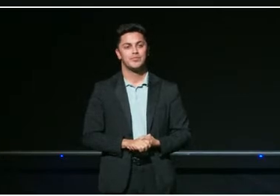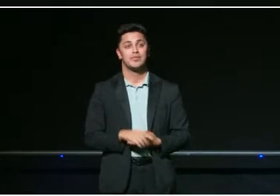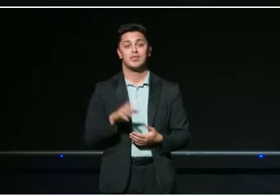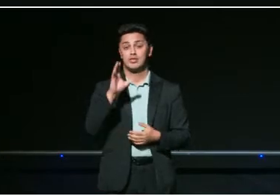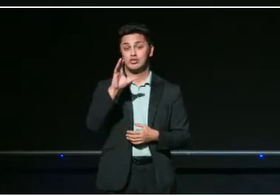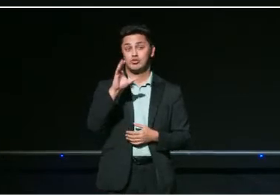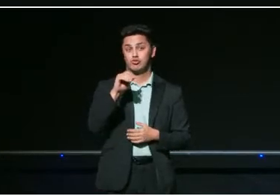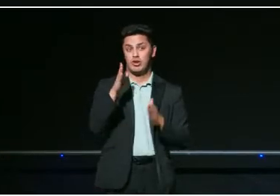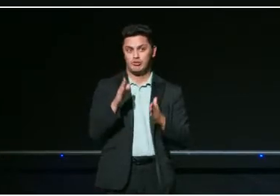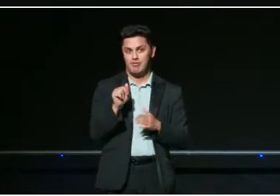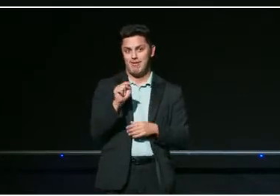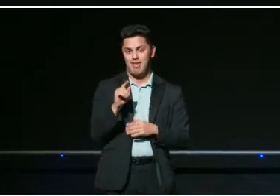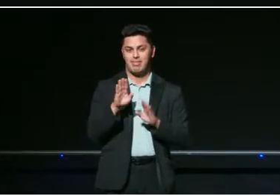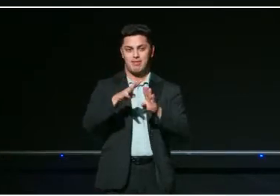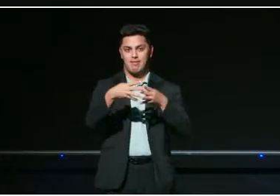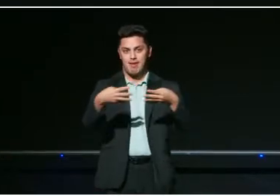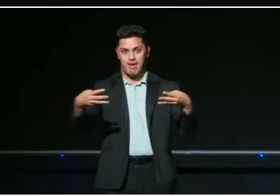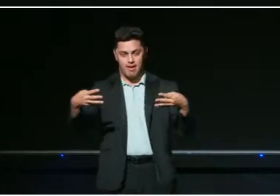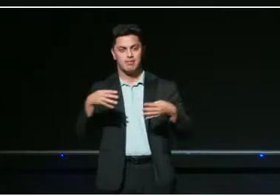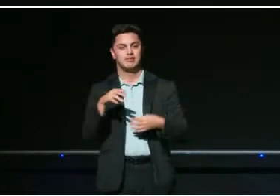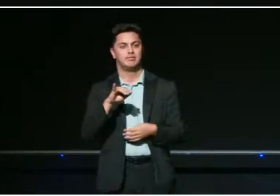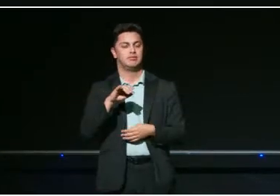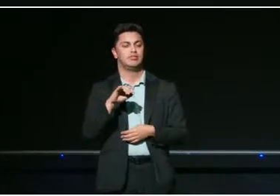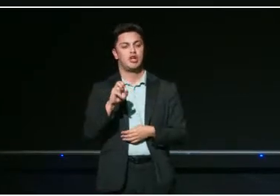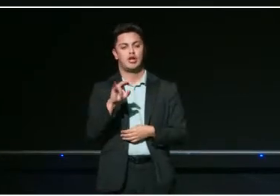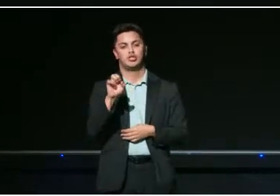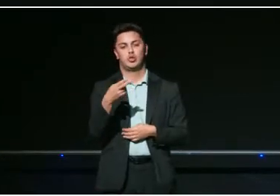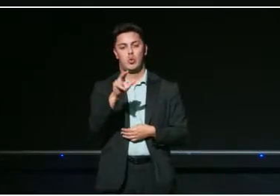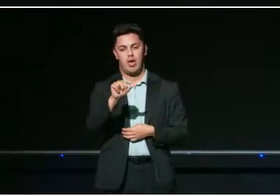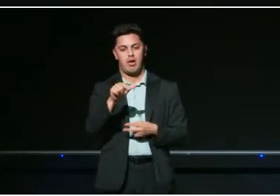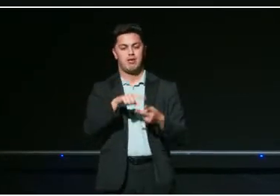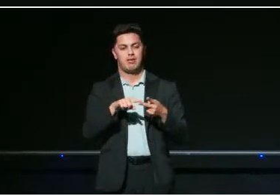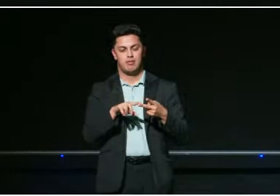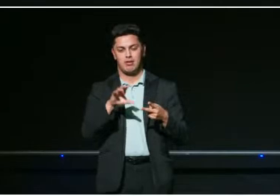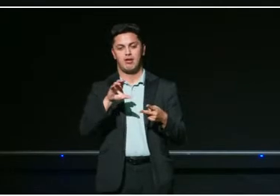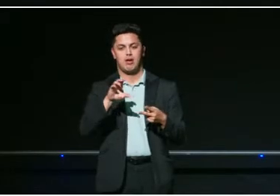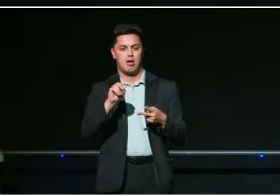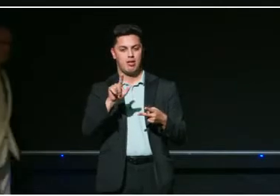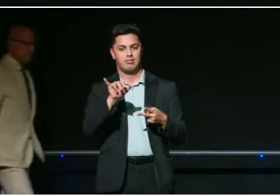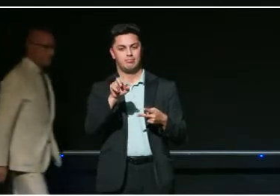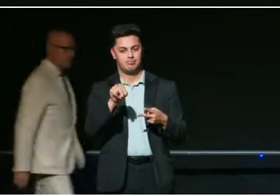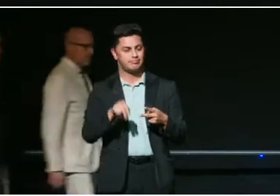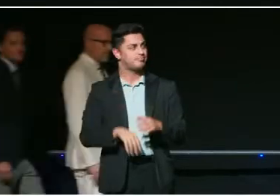at the Gate, Joshua Seftel and Conall Jones.